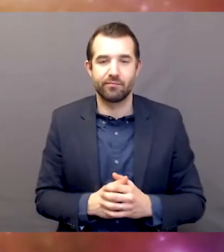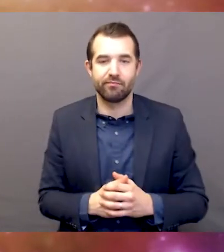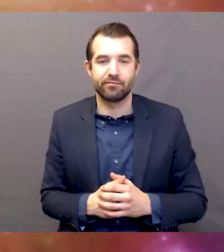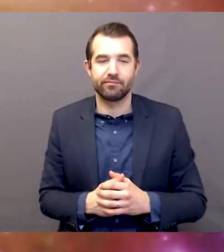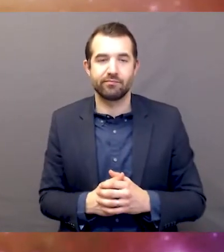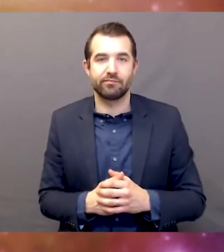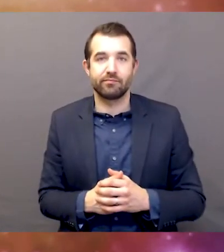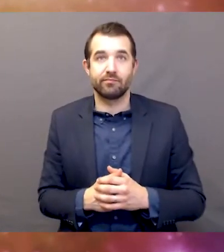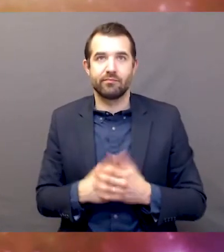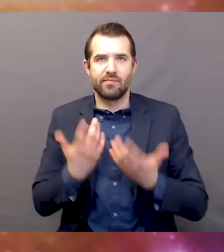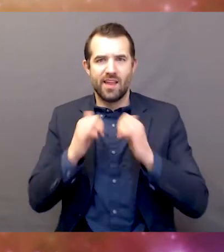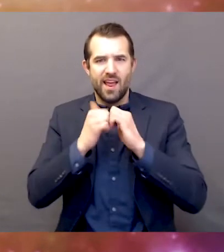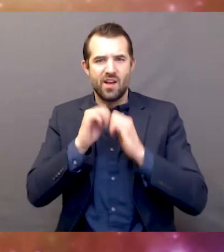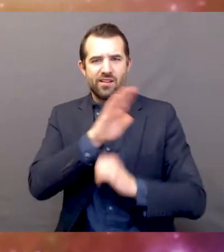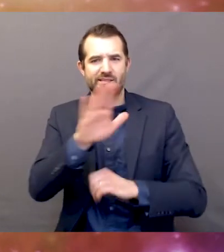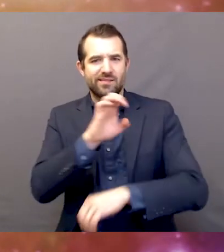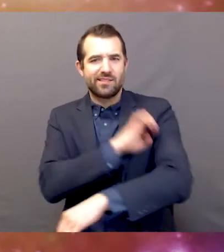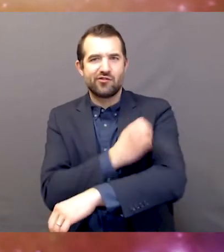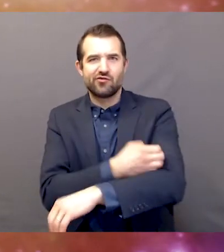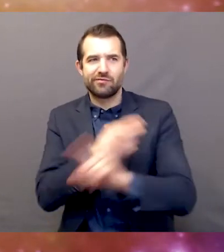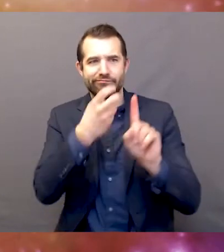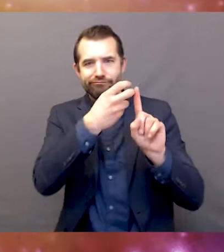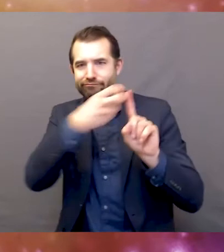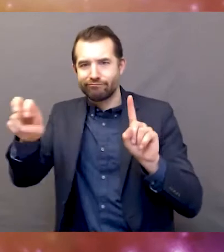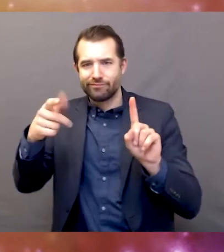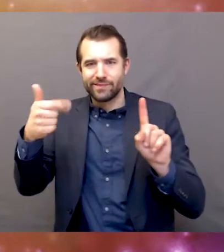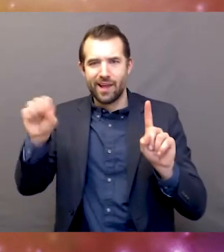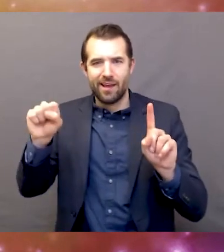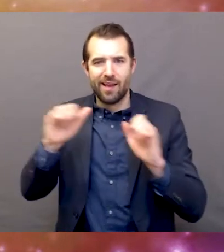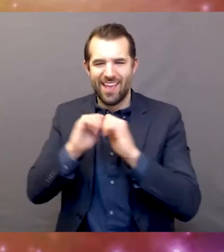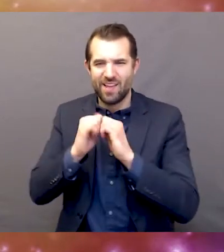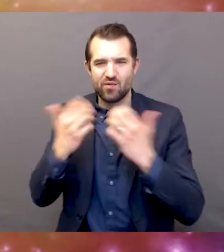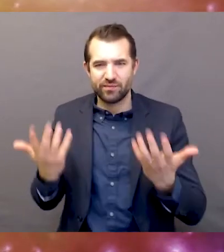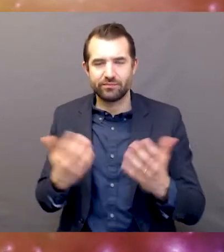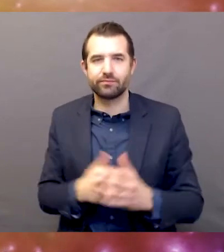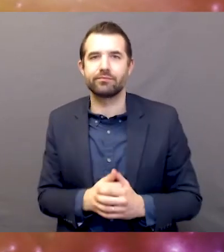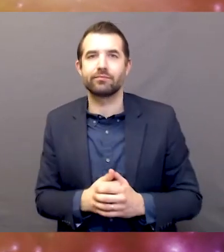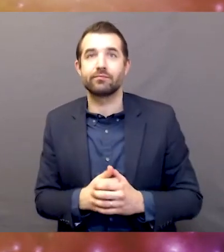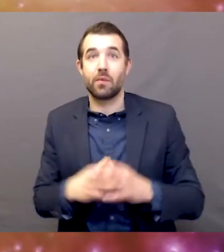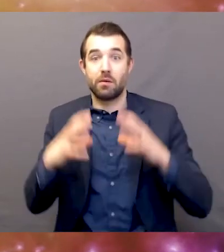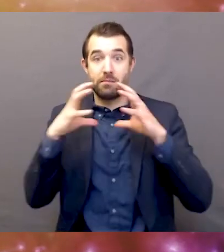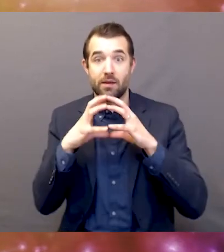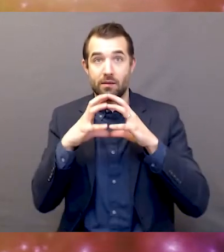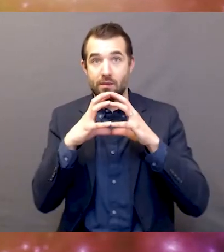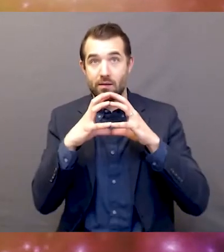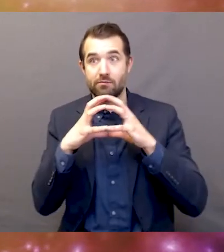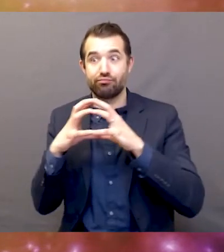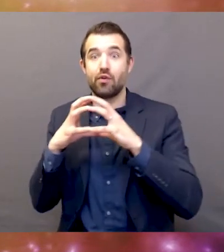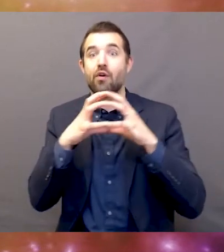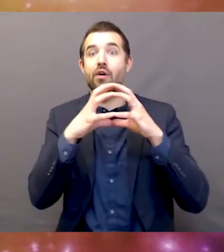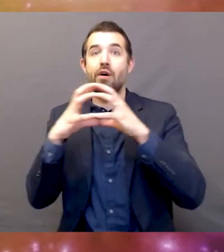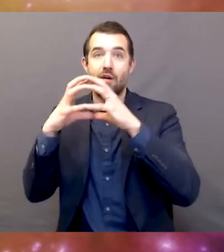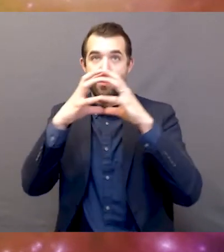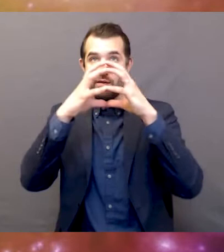So what are the fates of these bubbles, and how does its energy transfer to the gas? The rising bubble loses energy, just like a